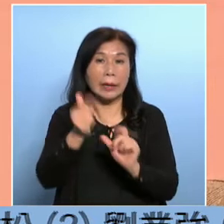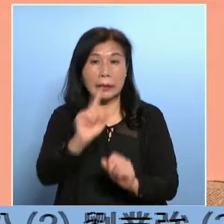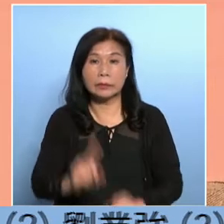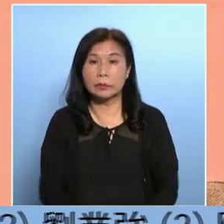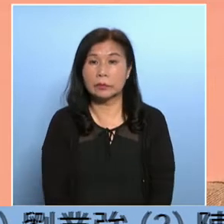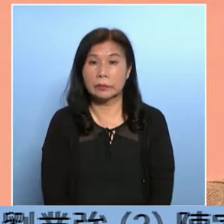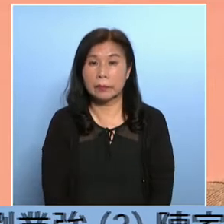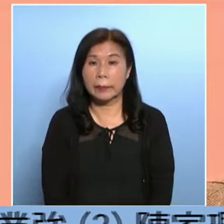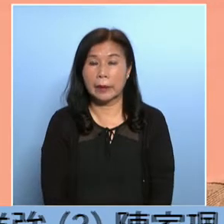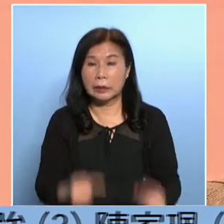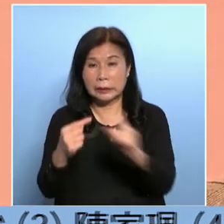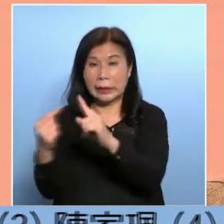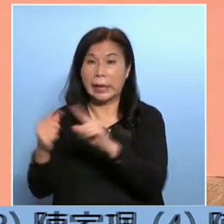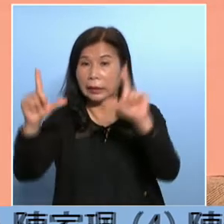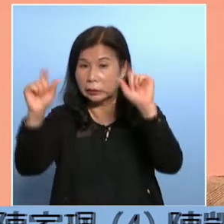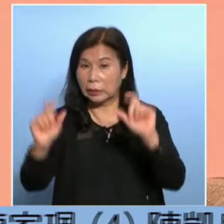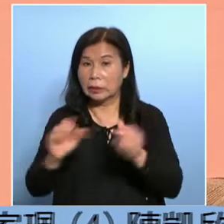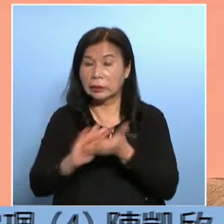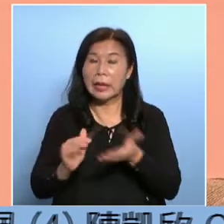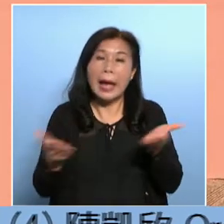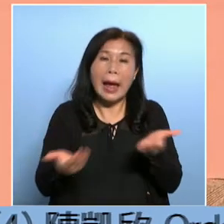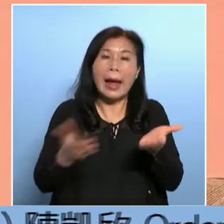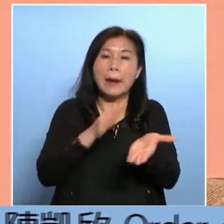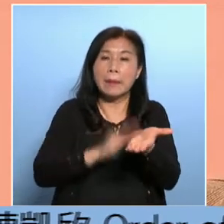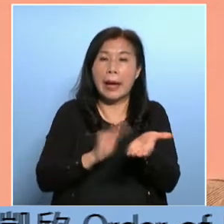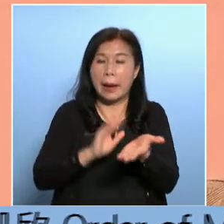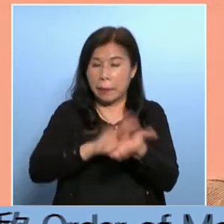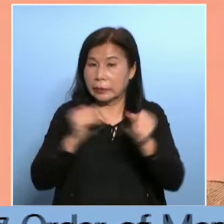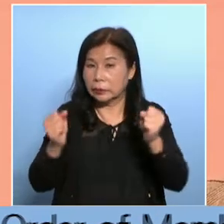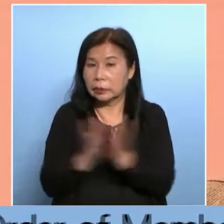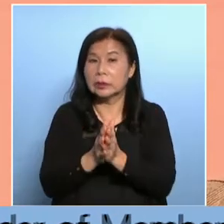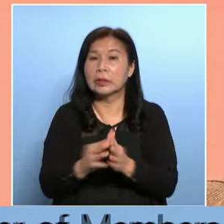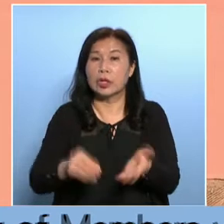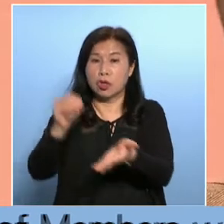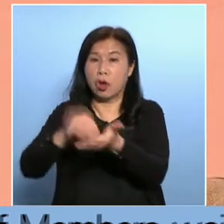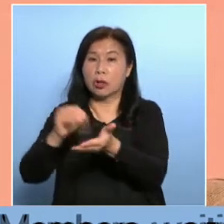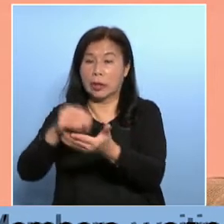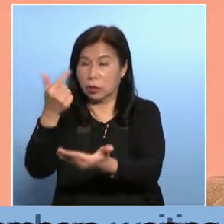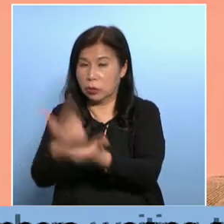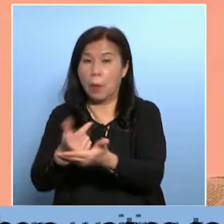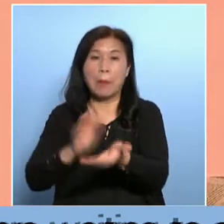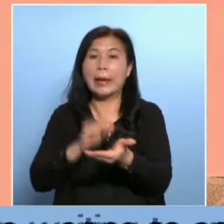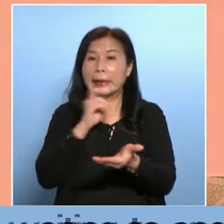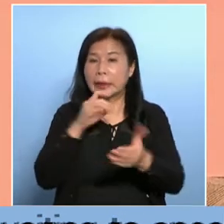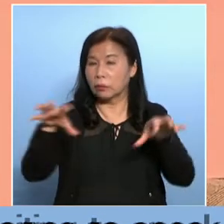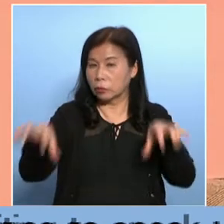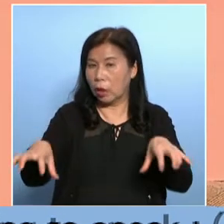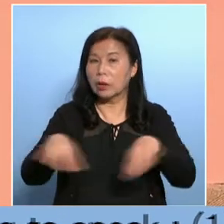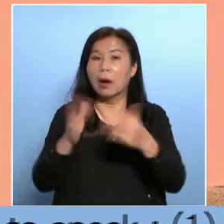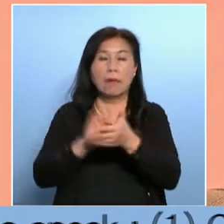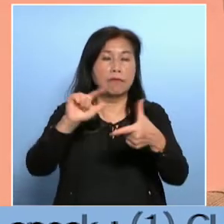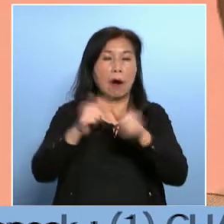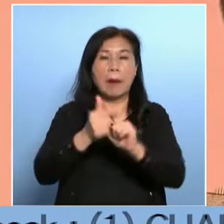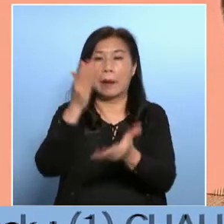Another move I wish to mention, for example, to explain to the public, compared to the difference